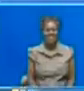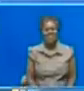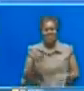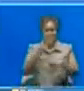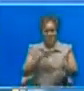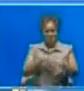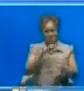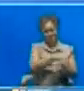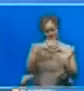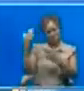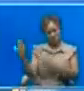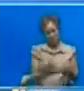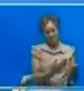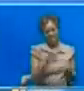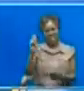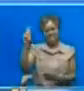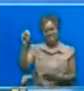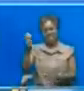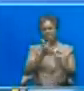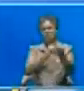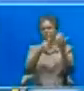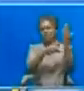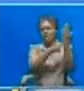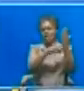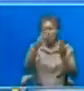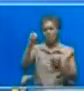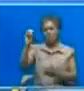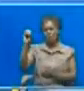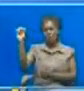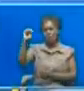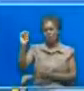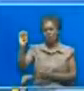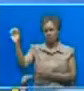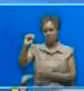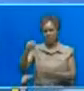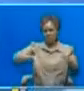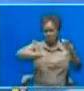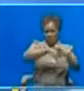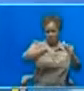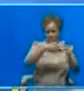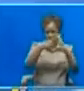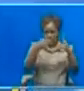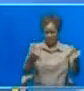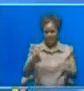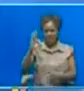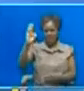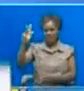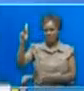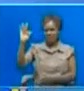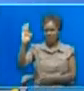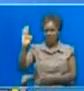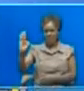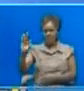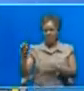A very good evening and welcome to today's edition of KTN Sports. My name is Moses Wahisi. Now, starting on a football gear, Football Kenya Federation will move